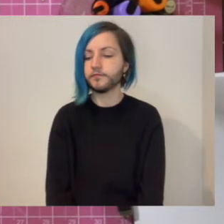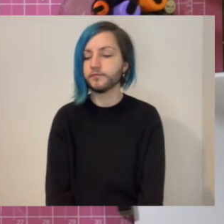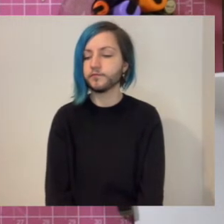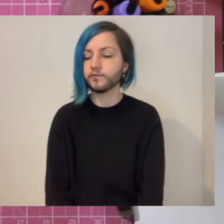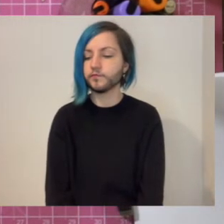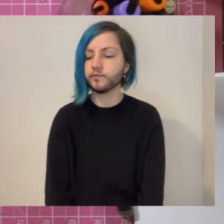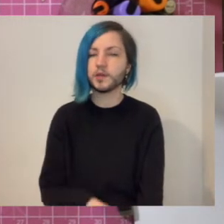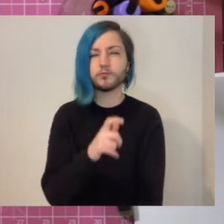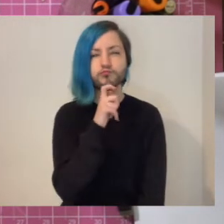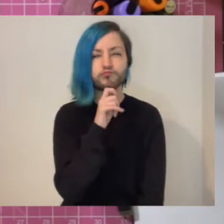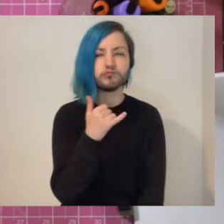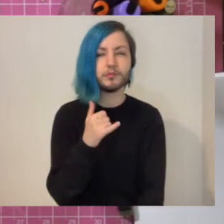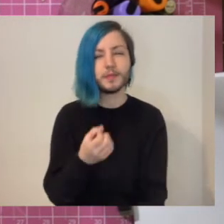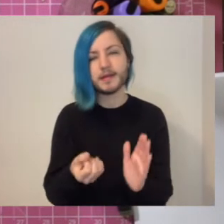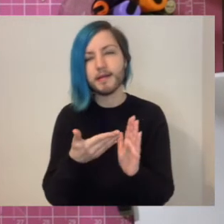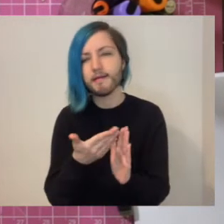Maybe